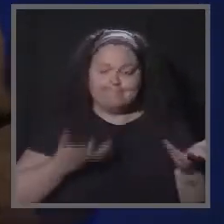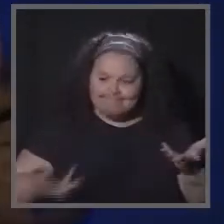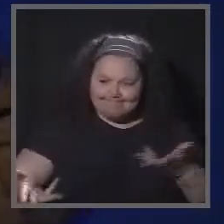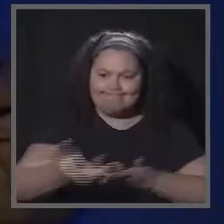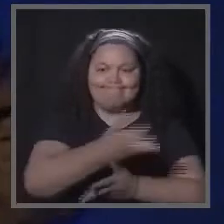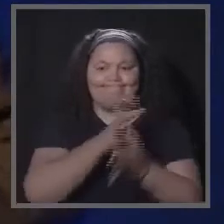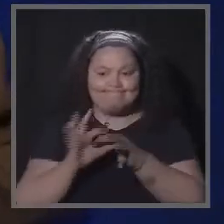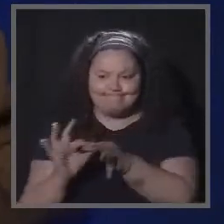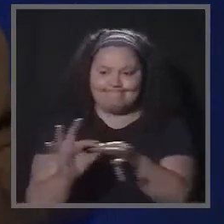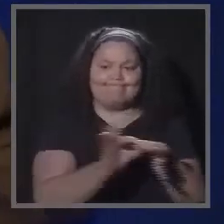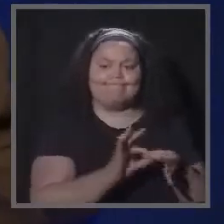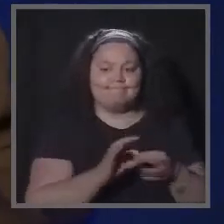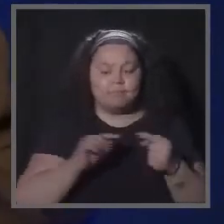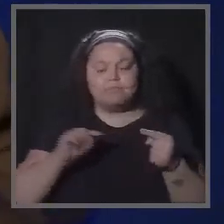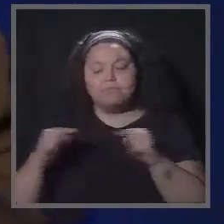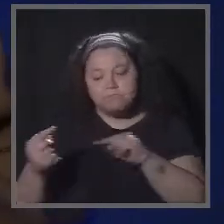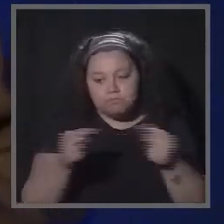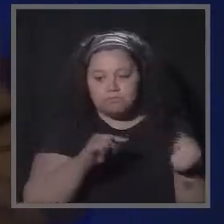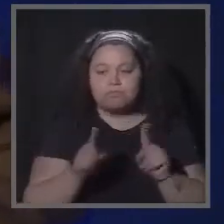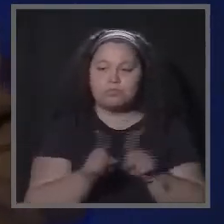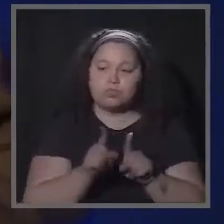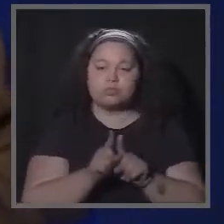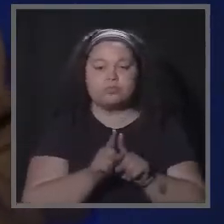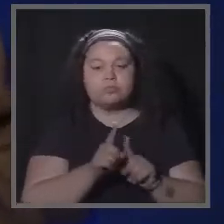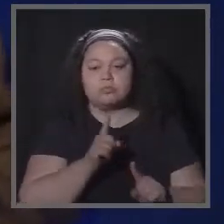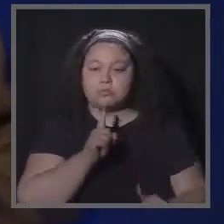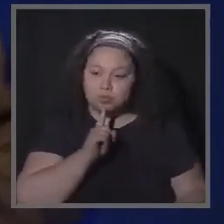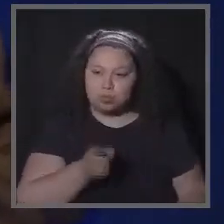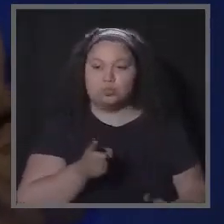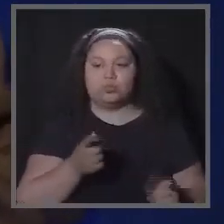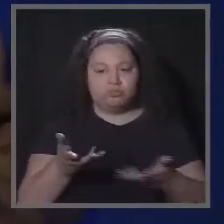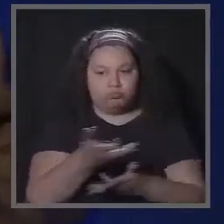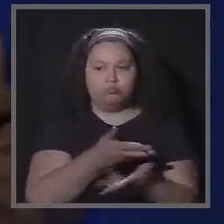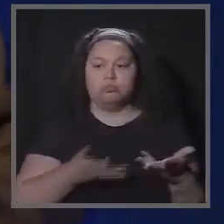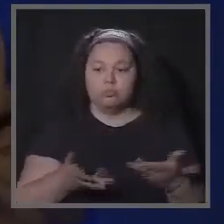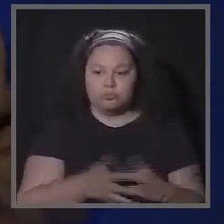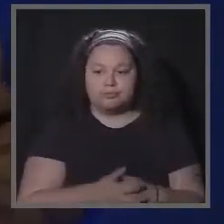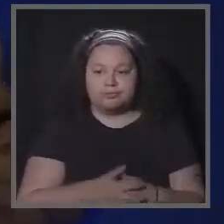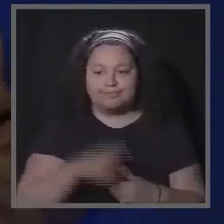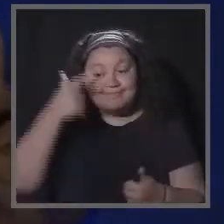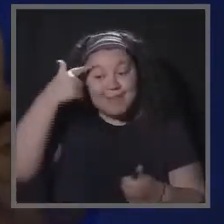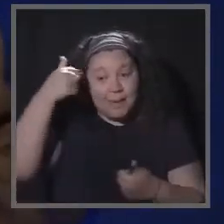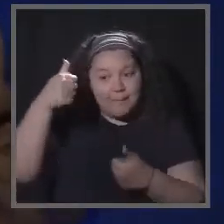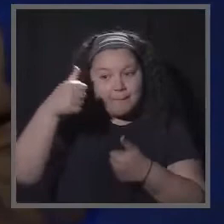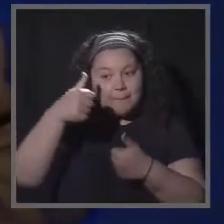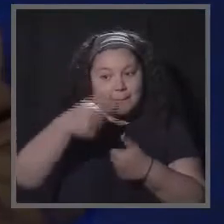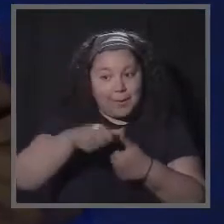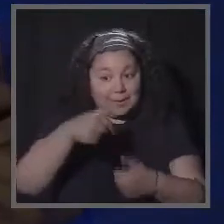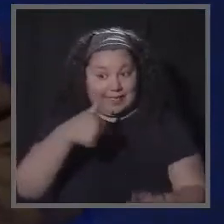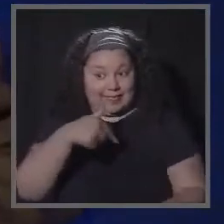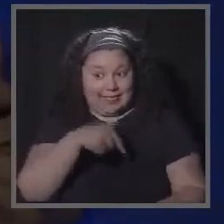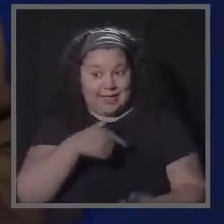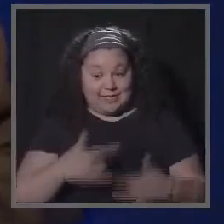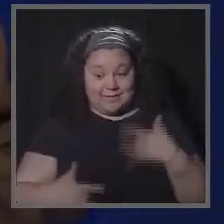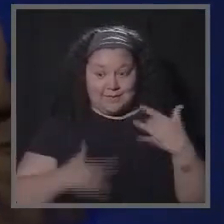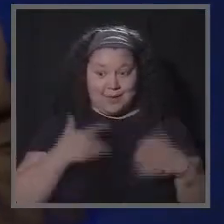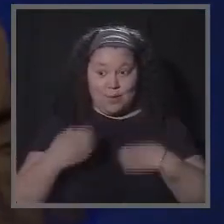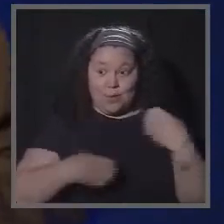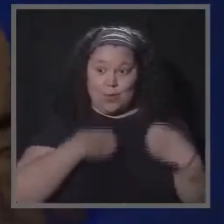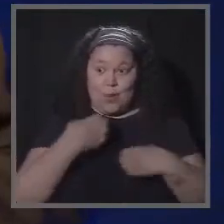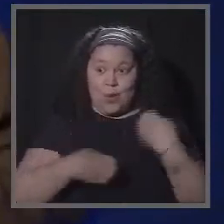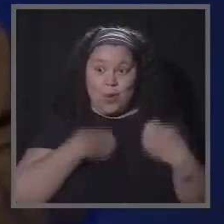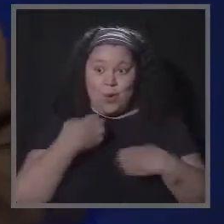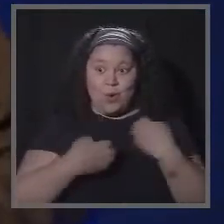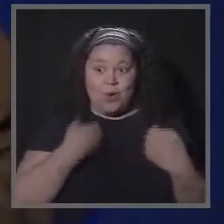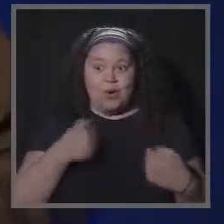very serious discussions about the impact of culture, to remember that spark, to remember that emotion and that very